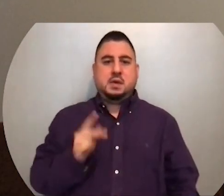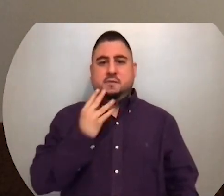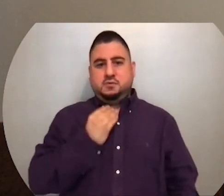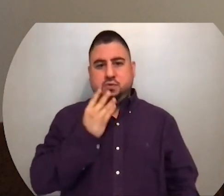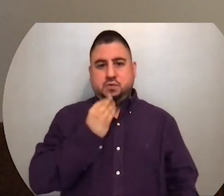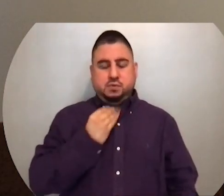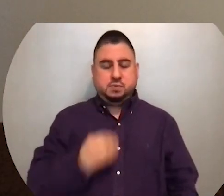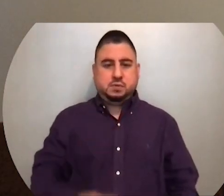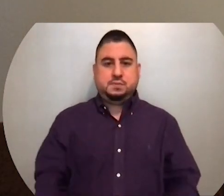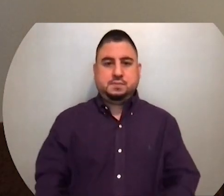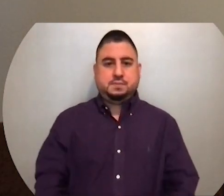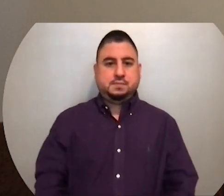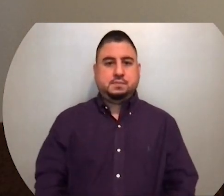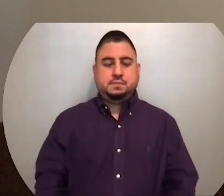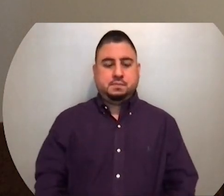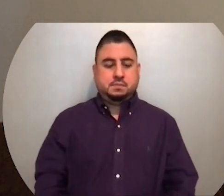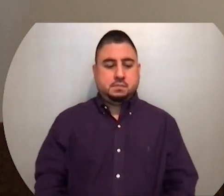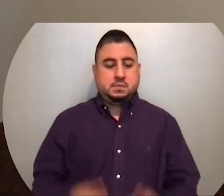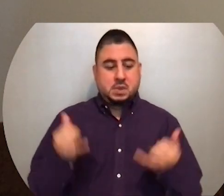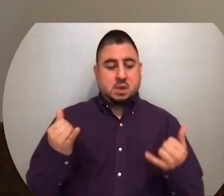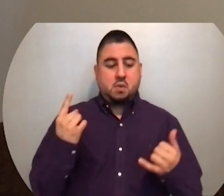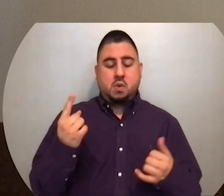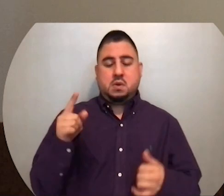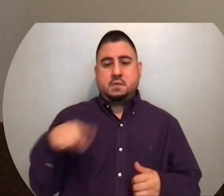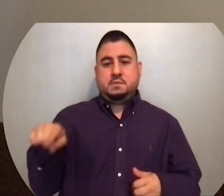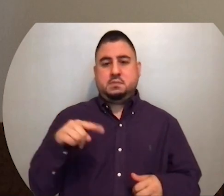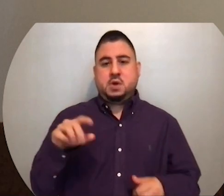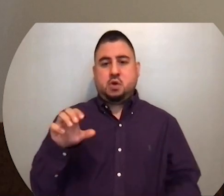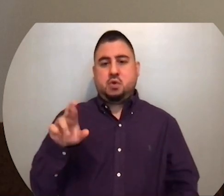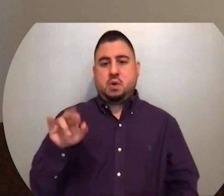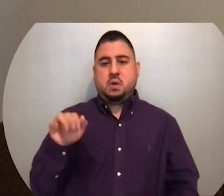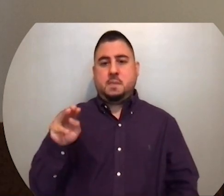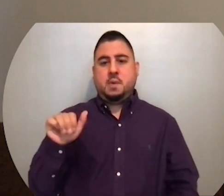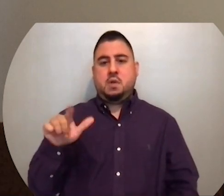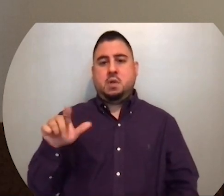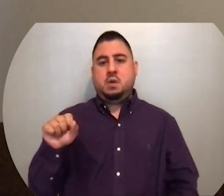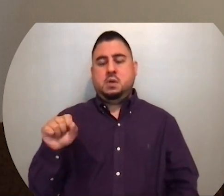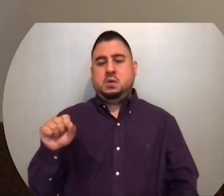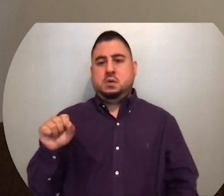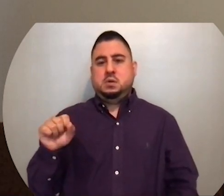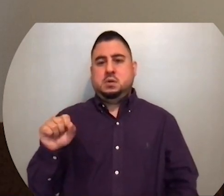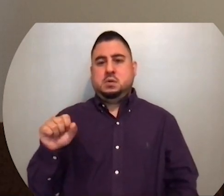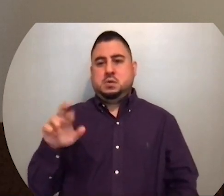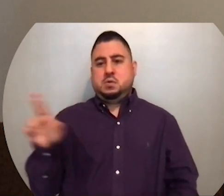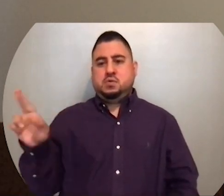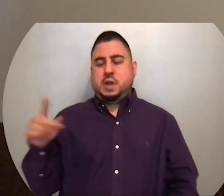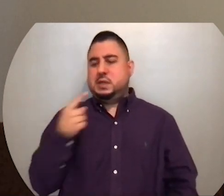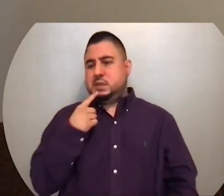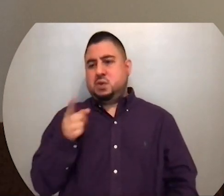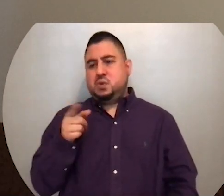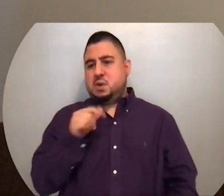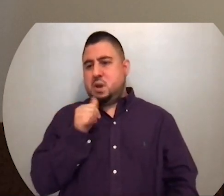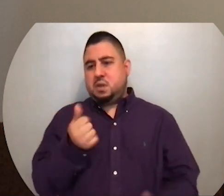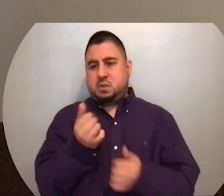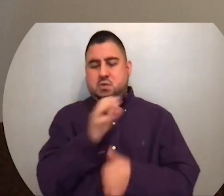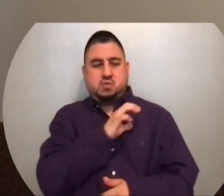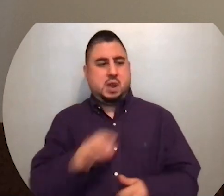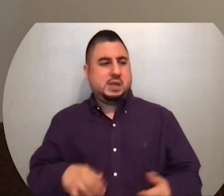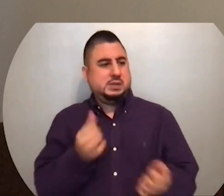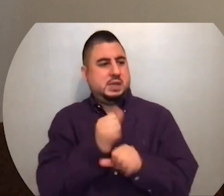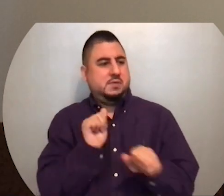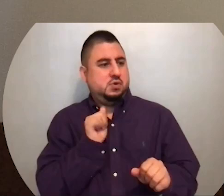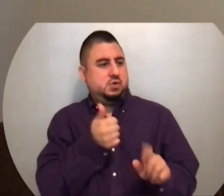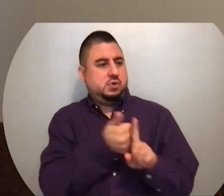Jews." Now one of the criminals hanging there reviled Jesus, saying, "Are you not the Christ? Save yourself and